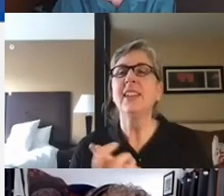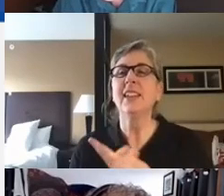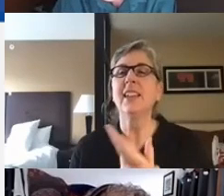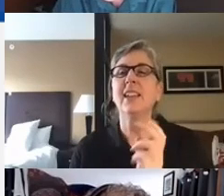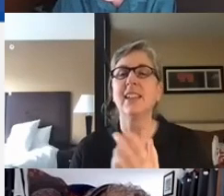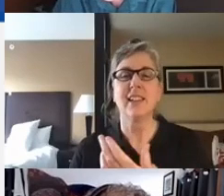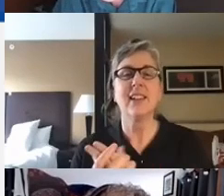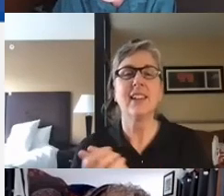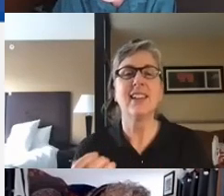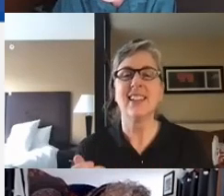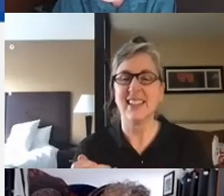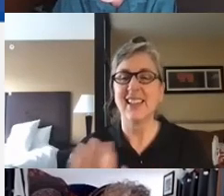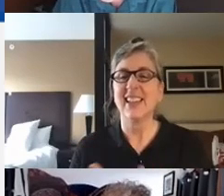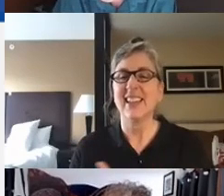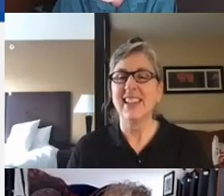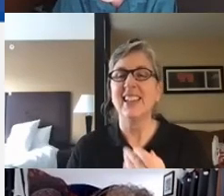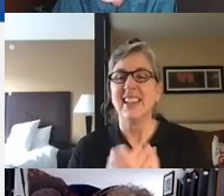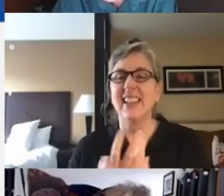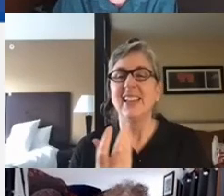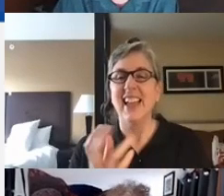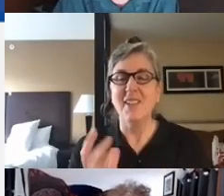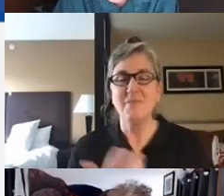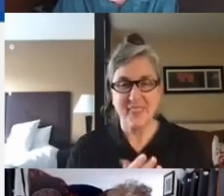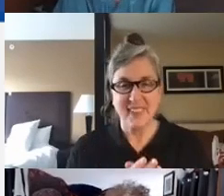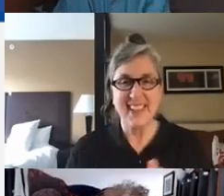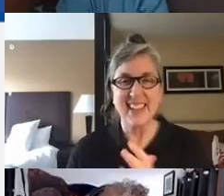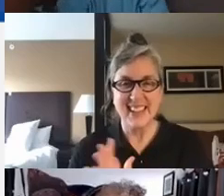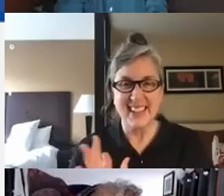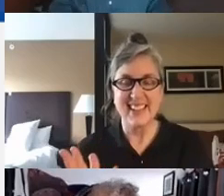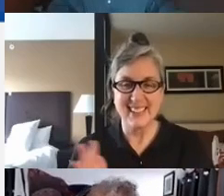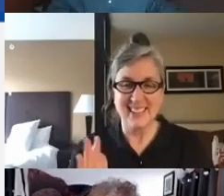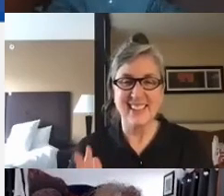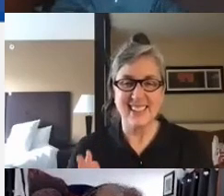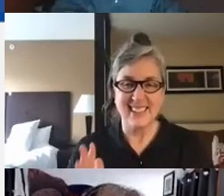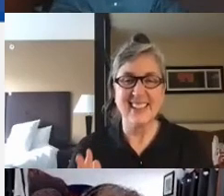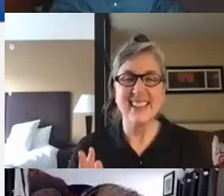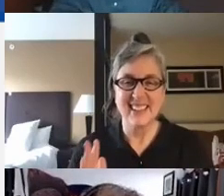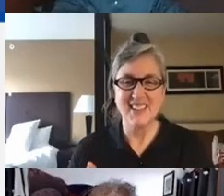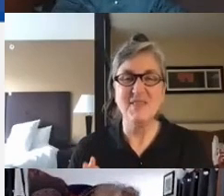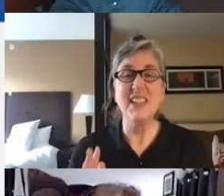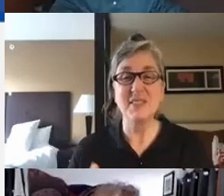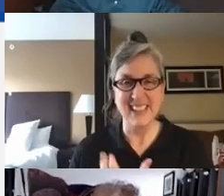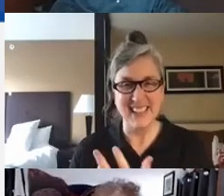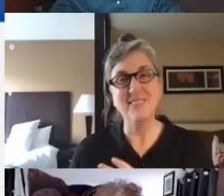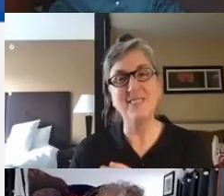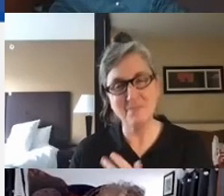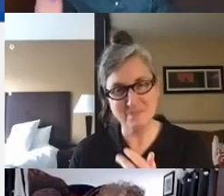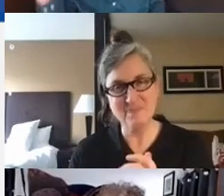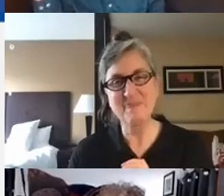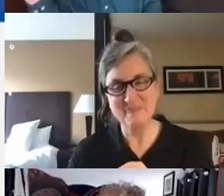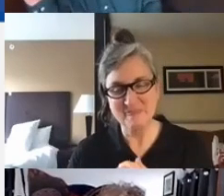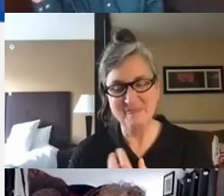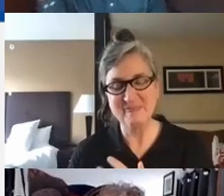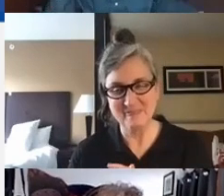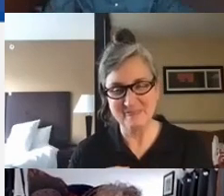I enjoyed meeting with Mr. Bill. This Yeah. is how I'm raised, Mr. Billy. Yes. Mr. Billy, I yeah. was meeting